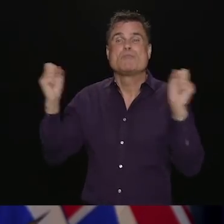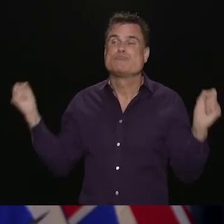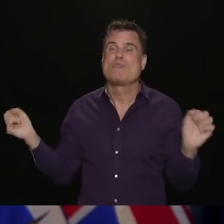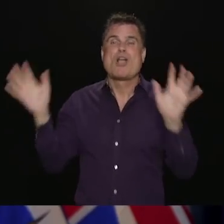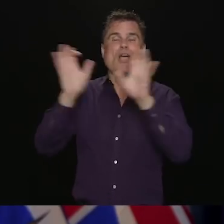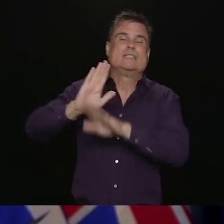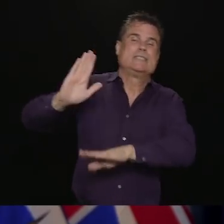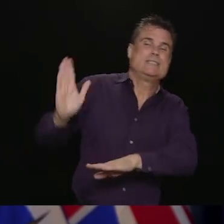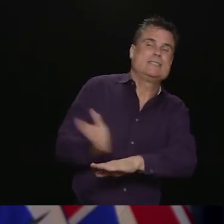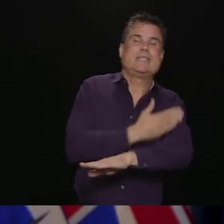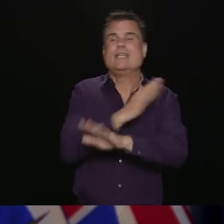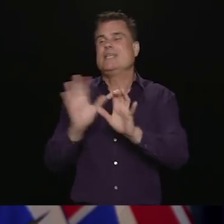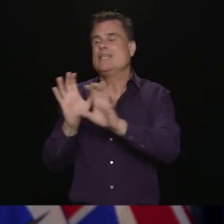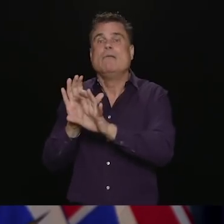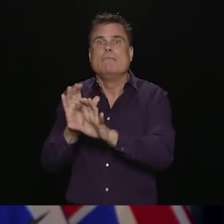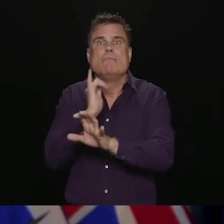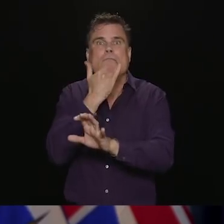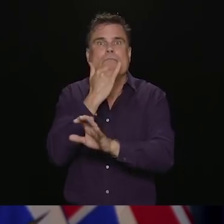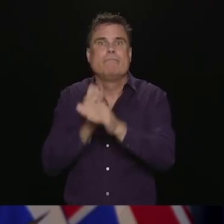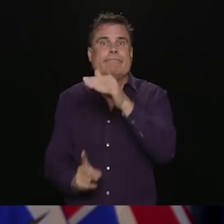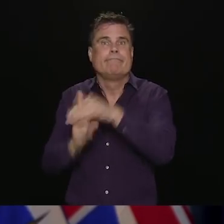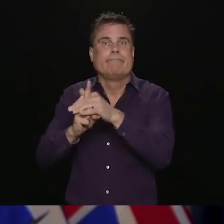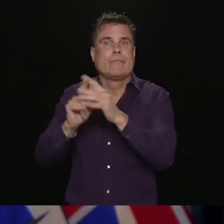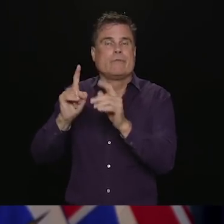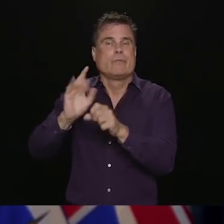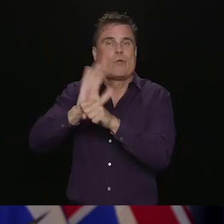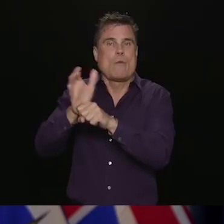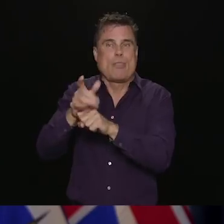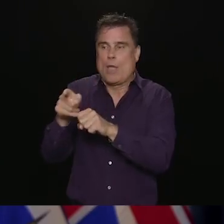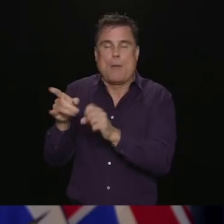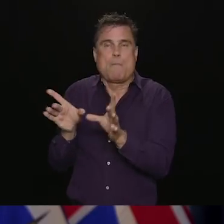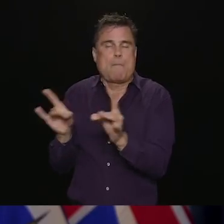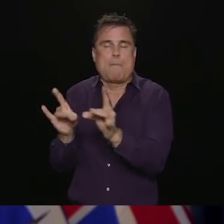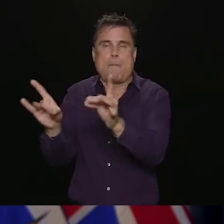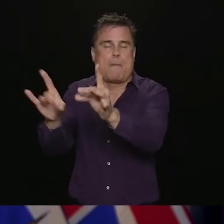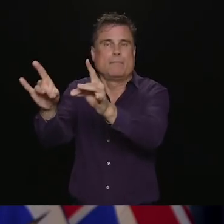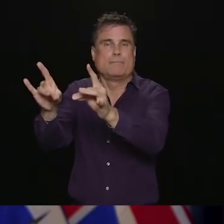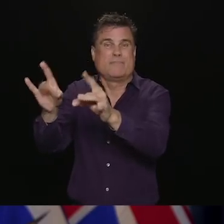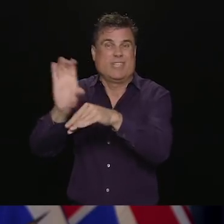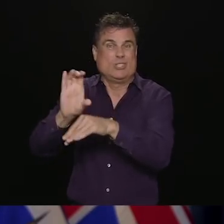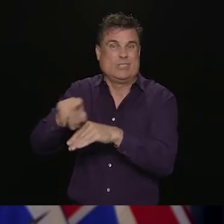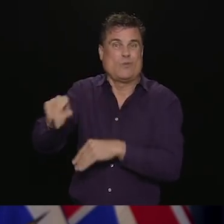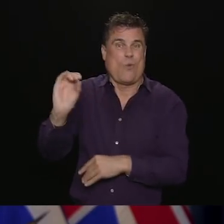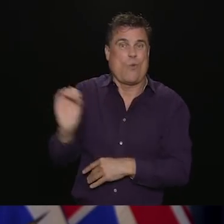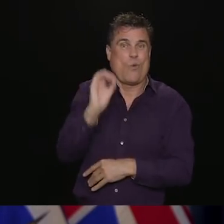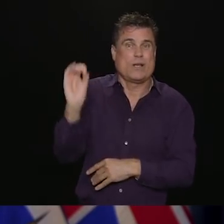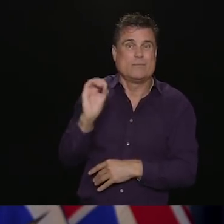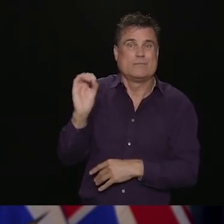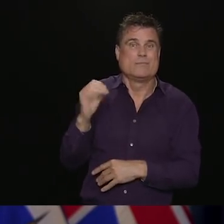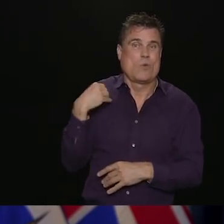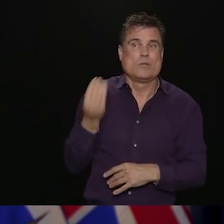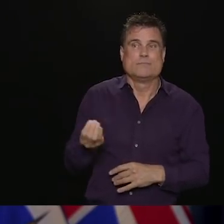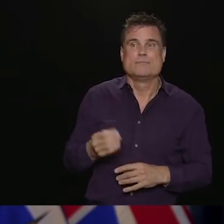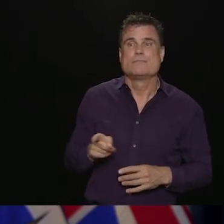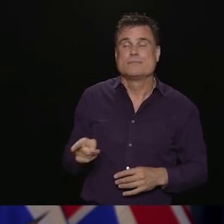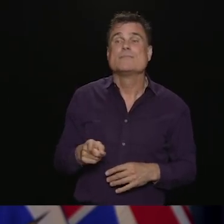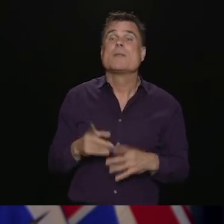guidance around this, but as you say, no buffets, because we know that's a place that we can mix and mingle